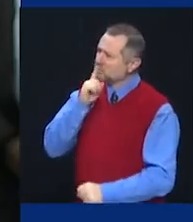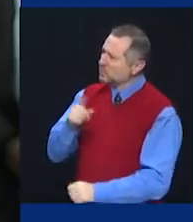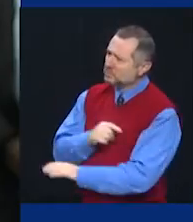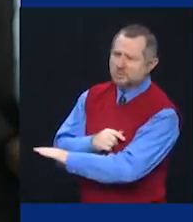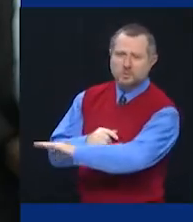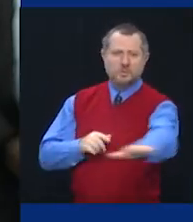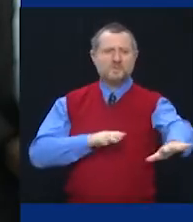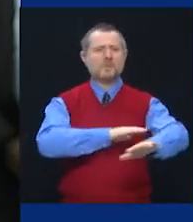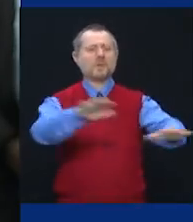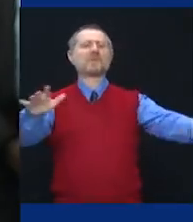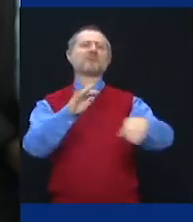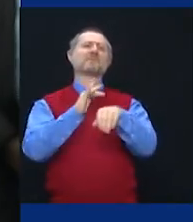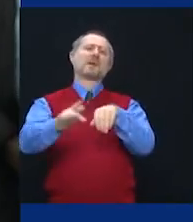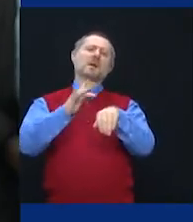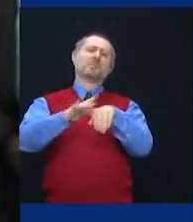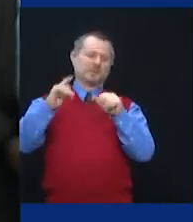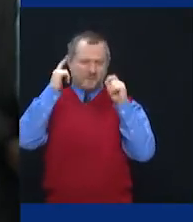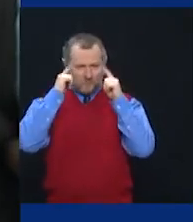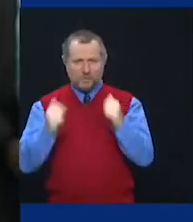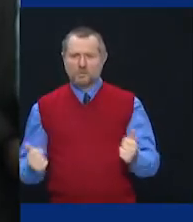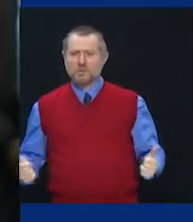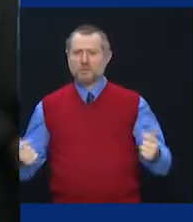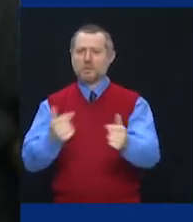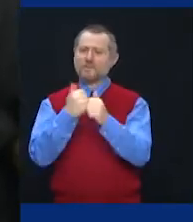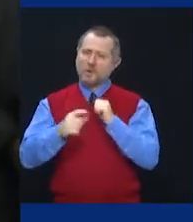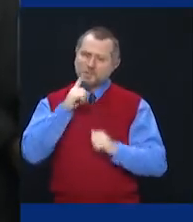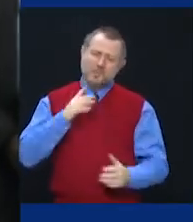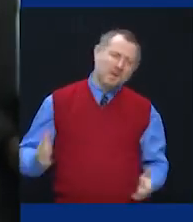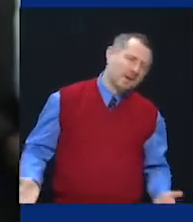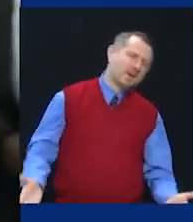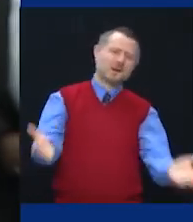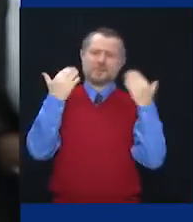everyone, and let's make sure everyone is coming forward to take it.